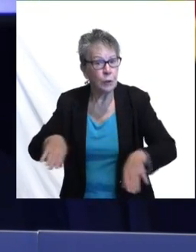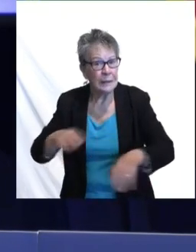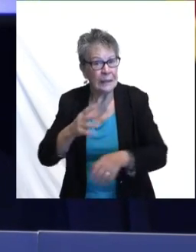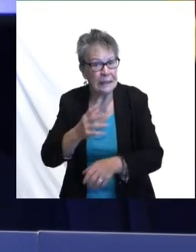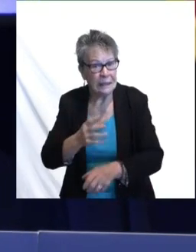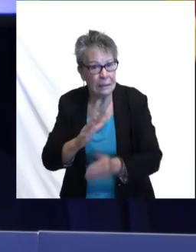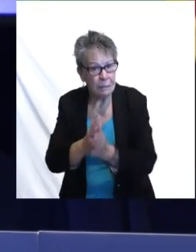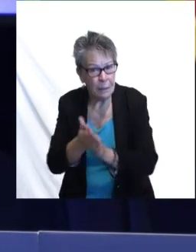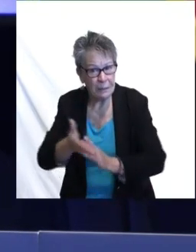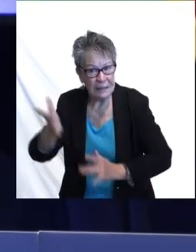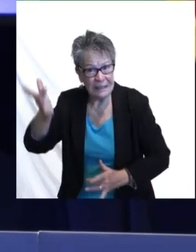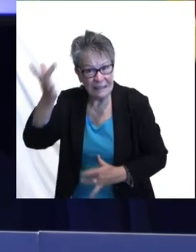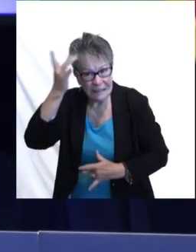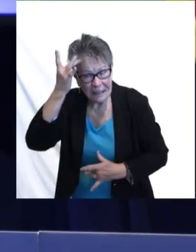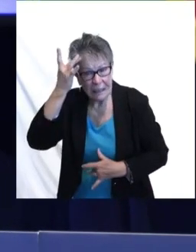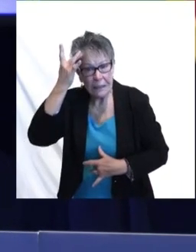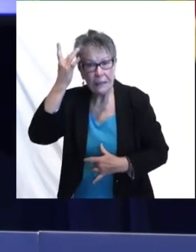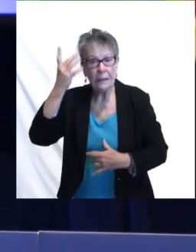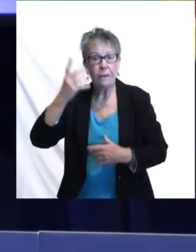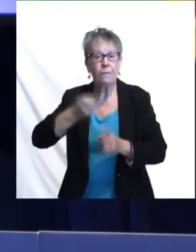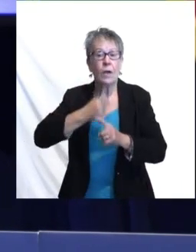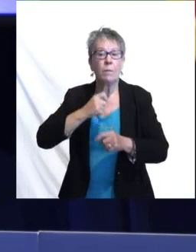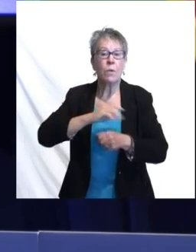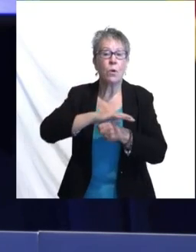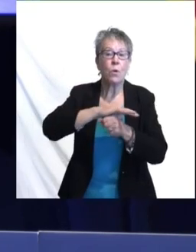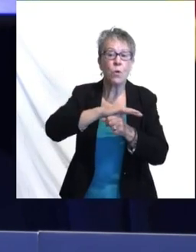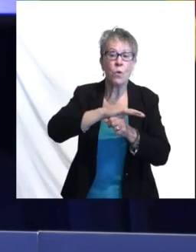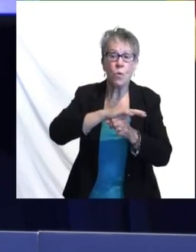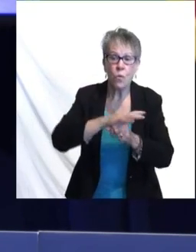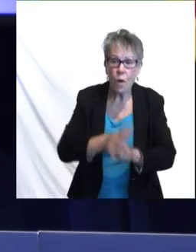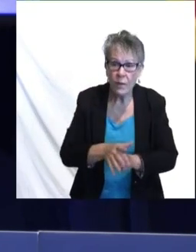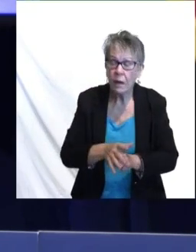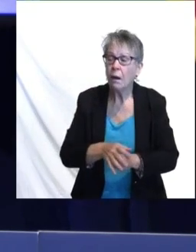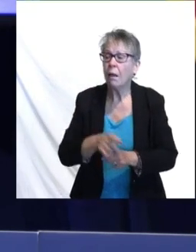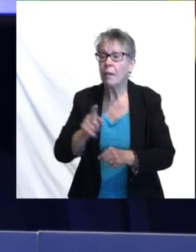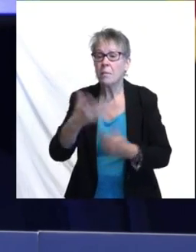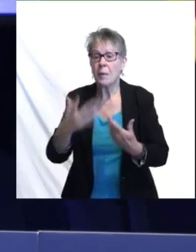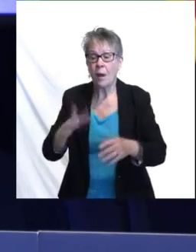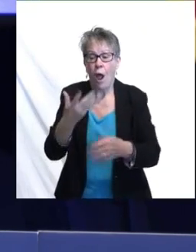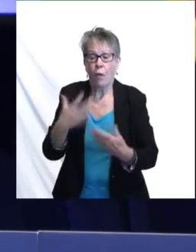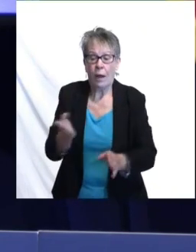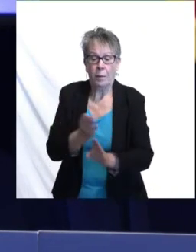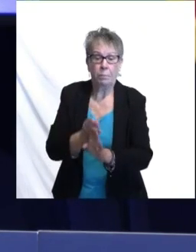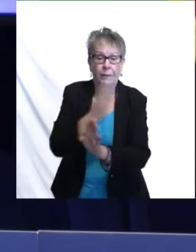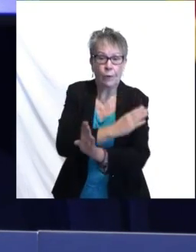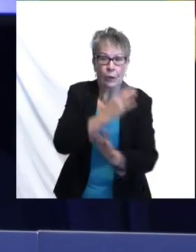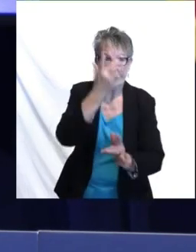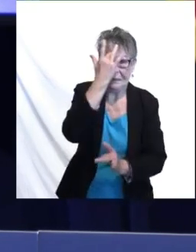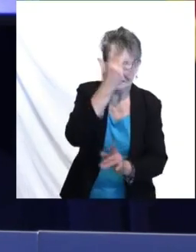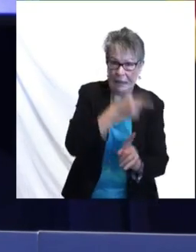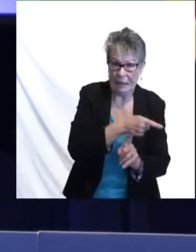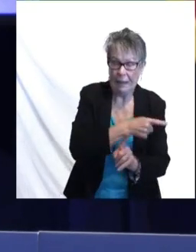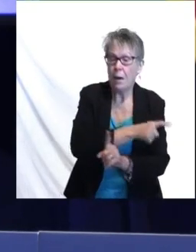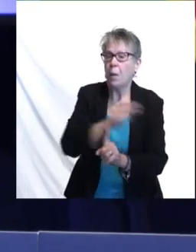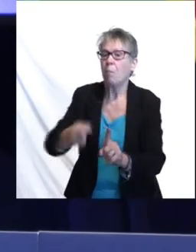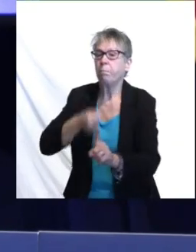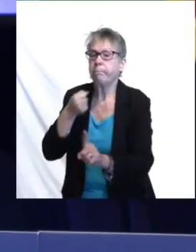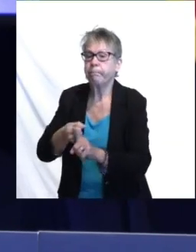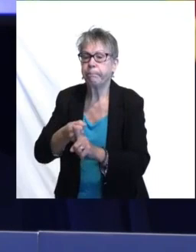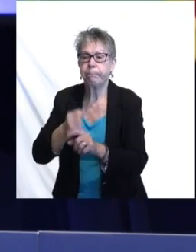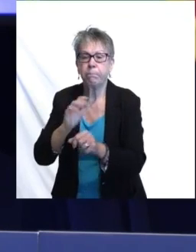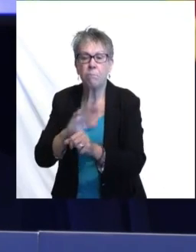antibodies, suggesting that they had a prior infection with COVID. So it's pretty much through